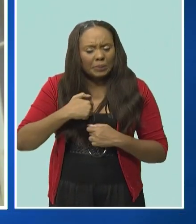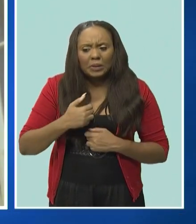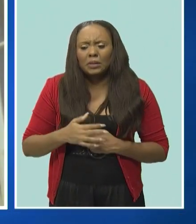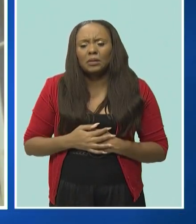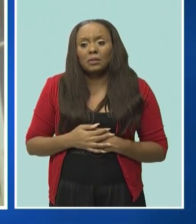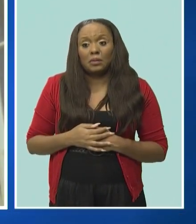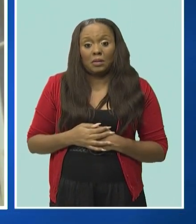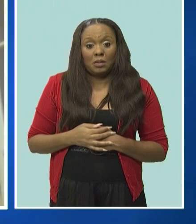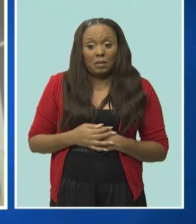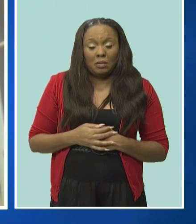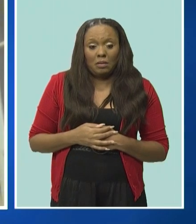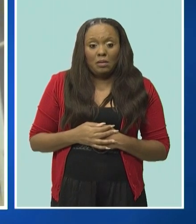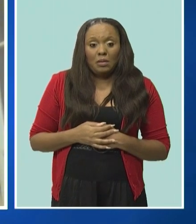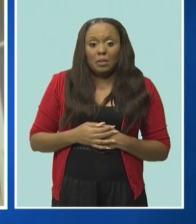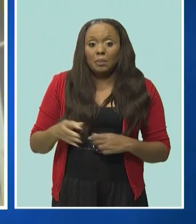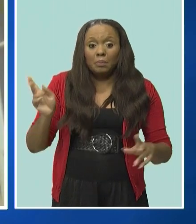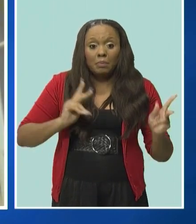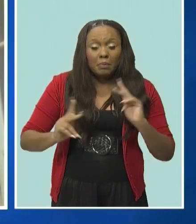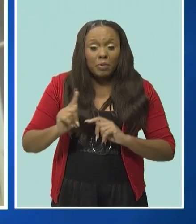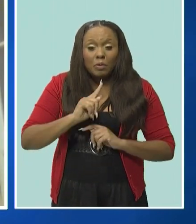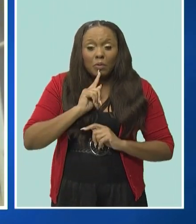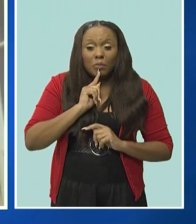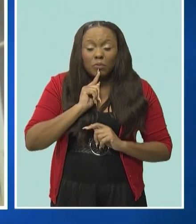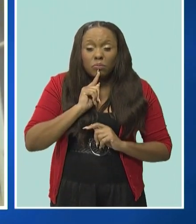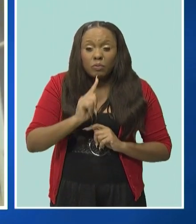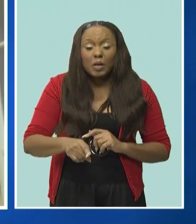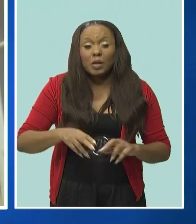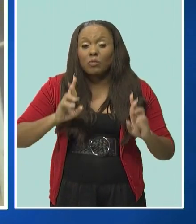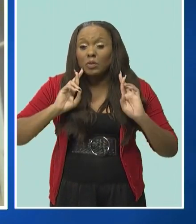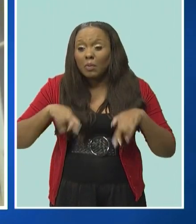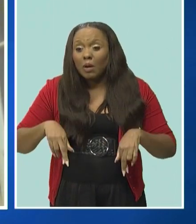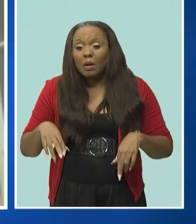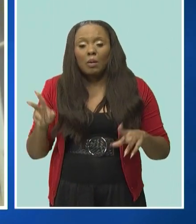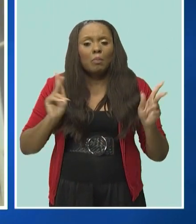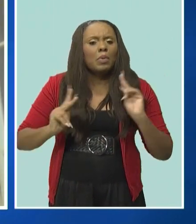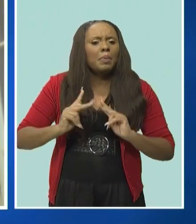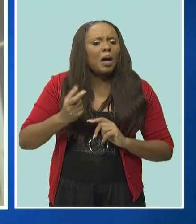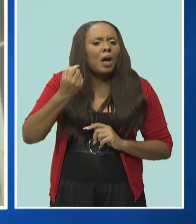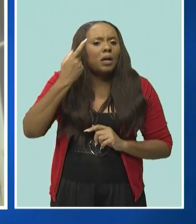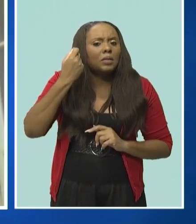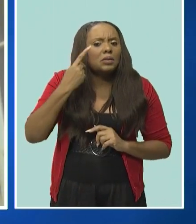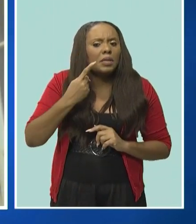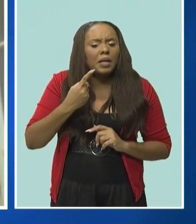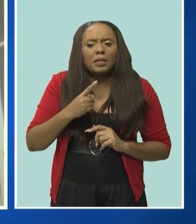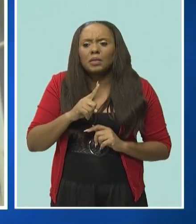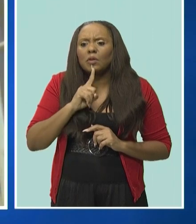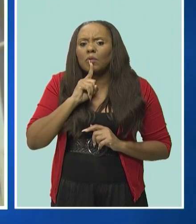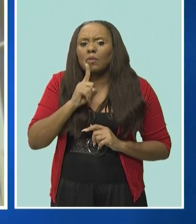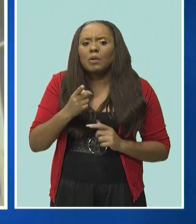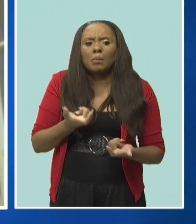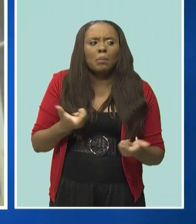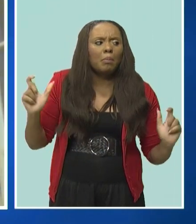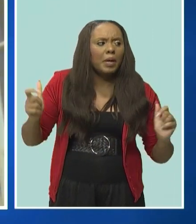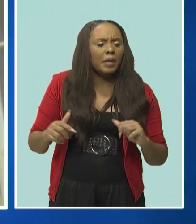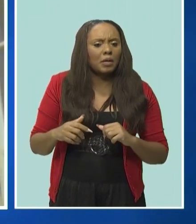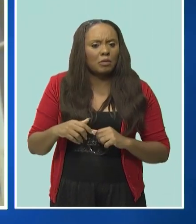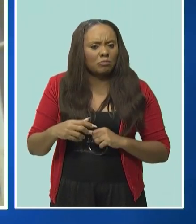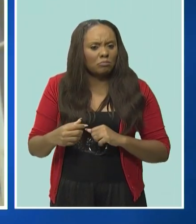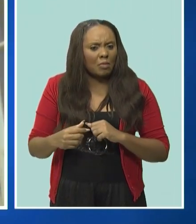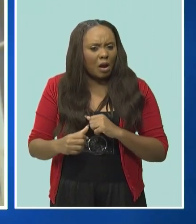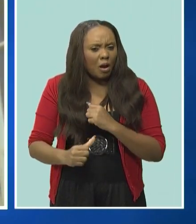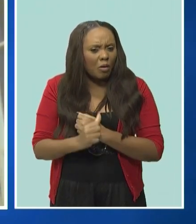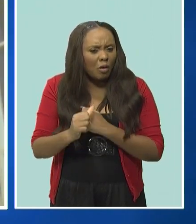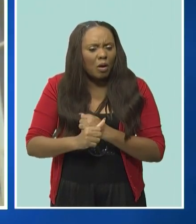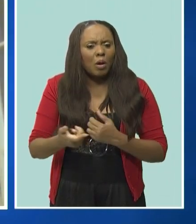priority and the risk response, because cyber attacks, people kind of get panicky after the